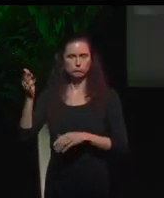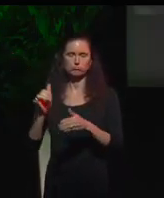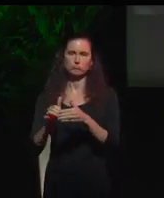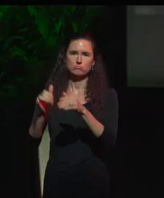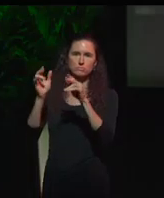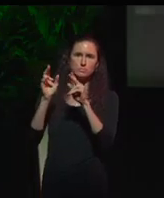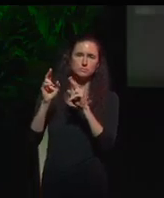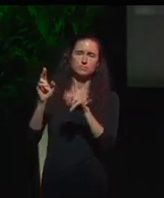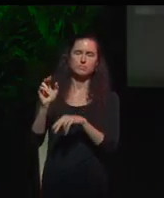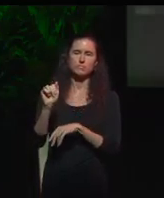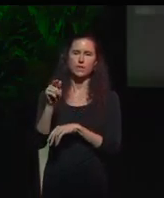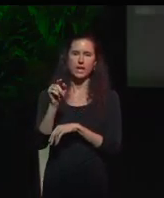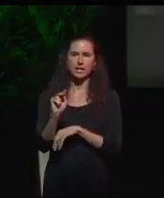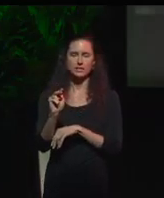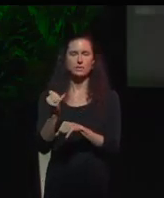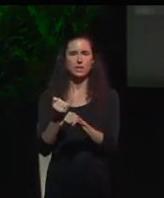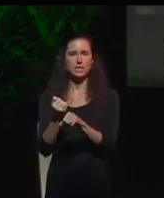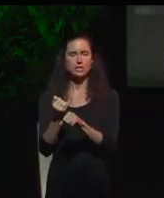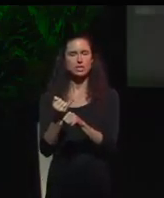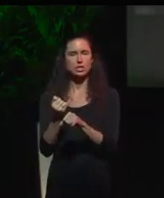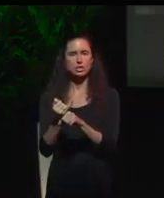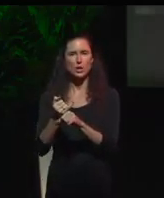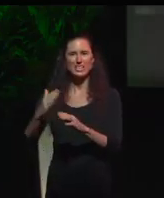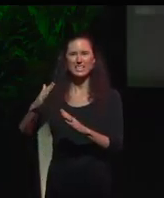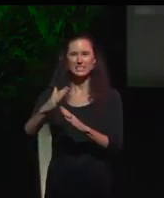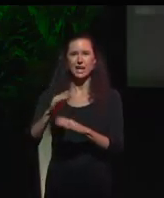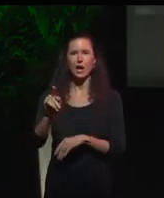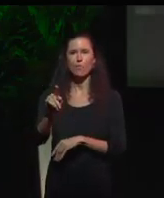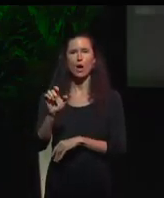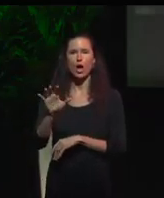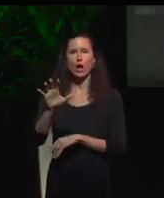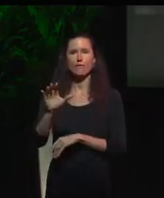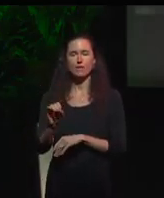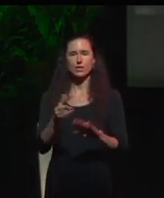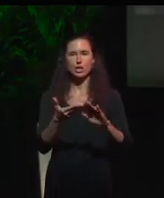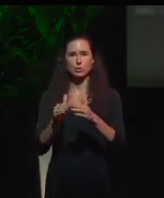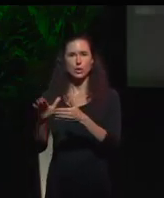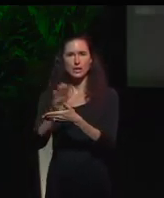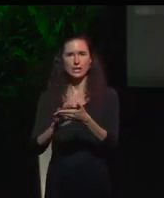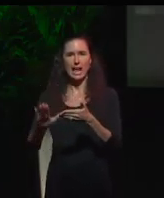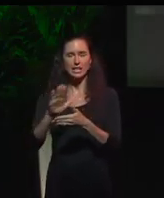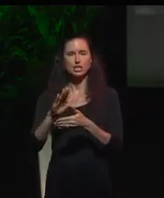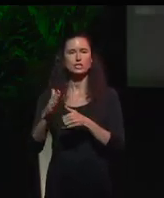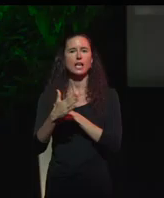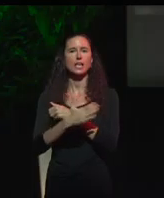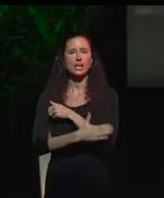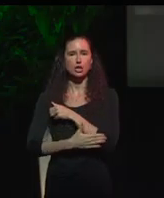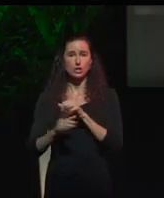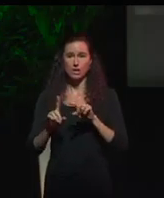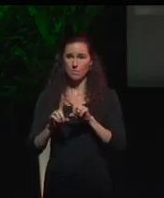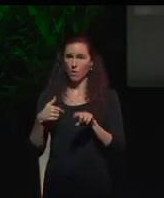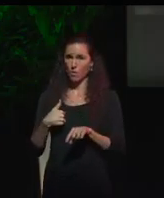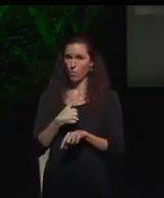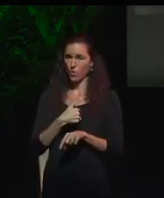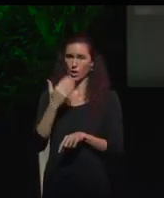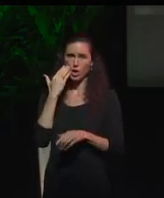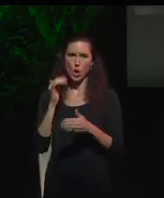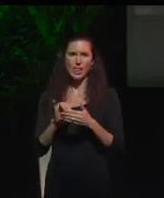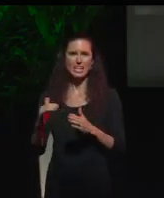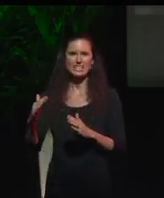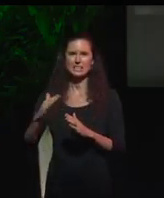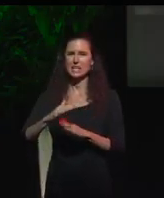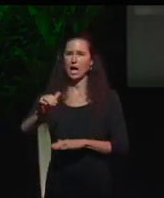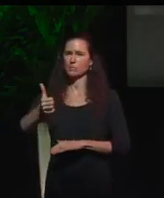Aspen Institute ranks us as one of the top 150 community colleges in the country. But we all know that he is a top